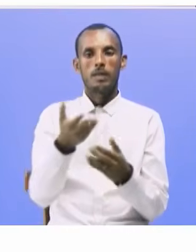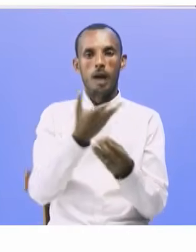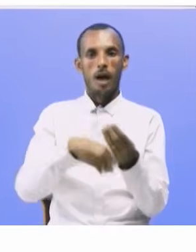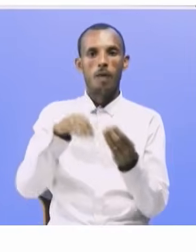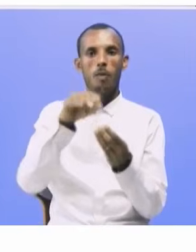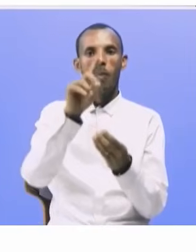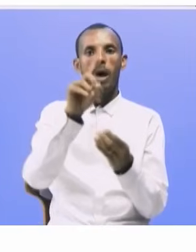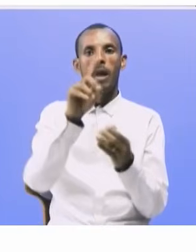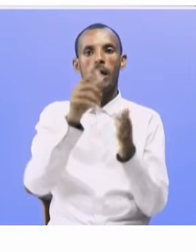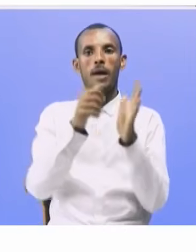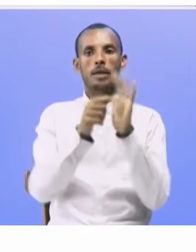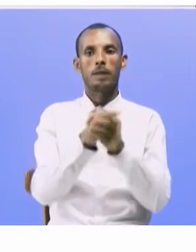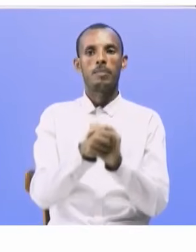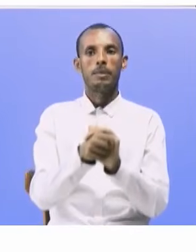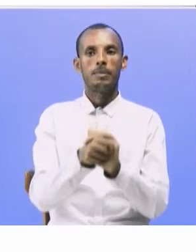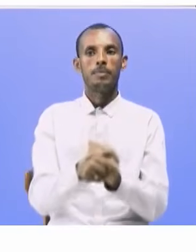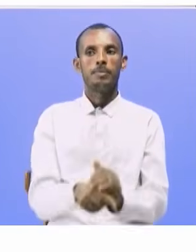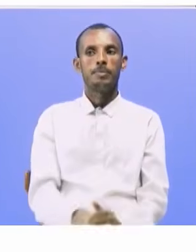example.